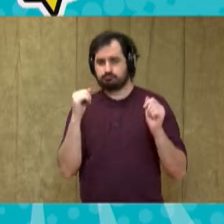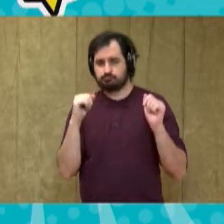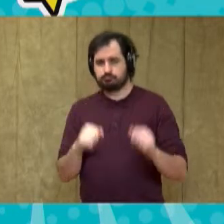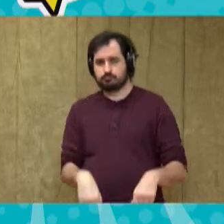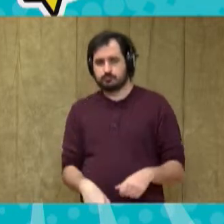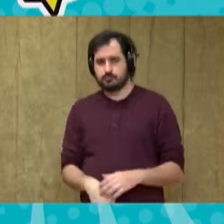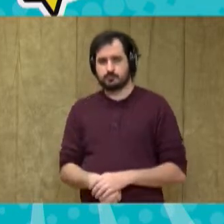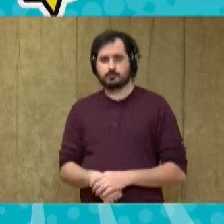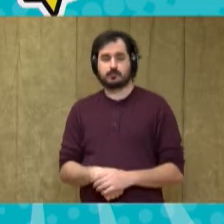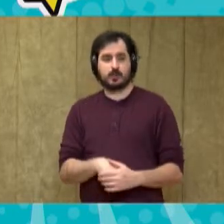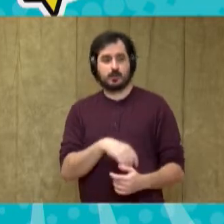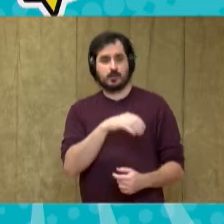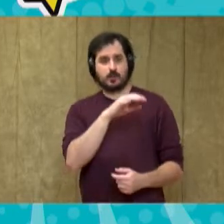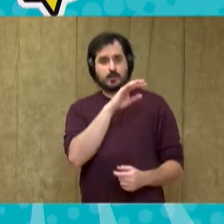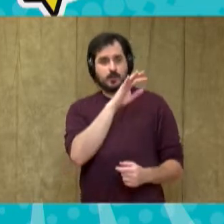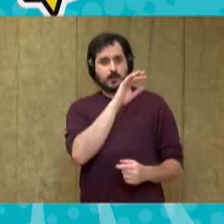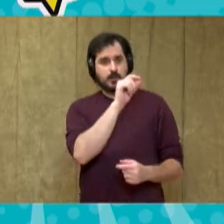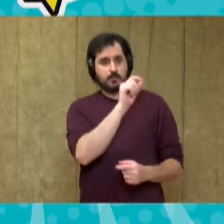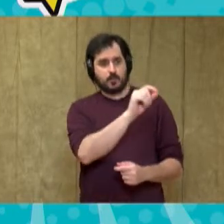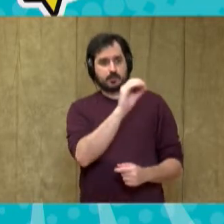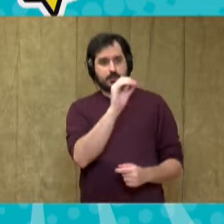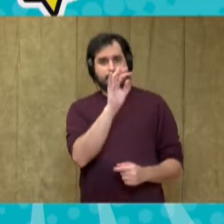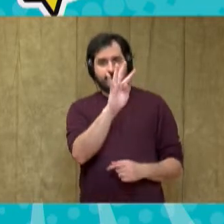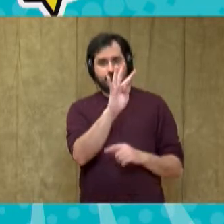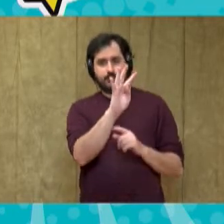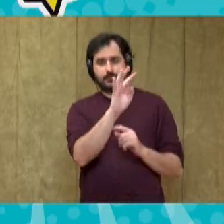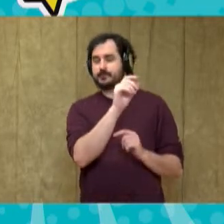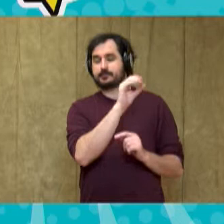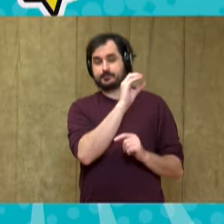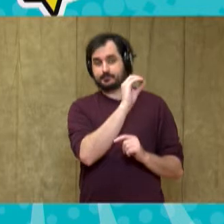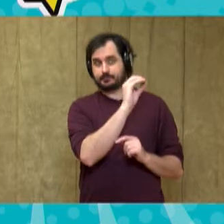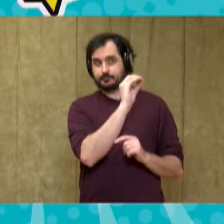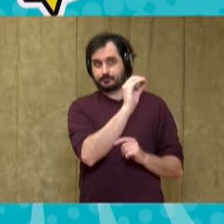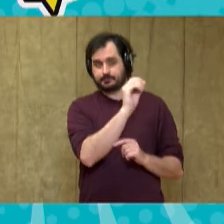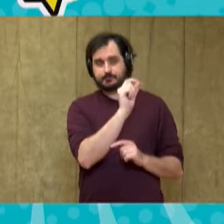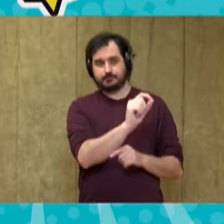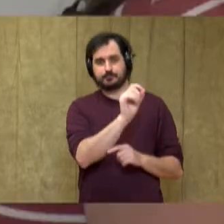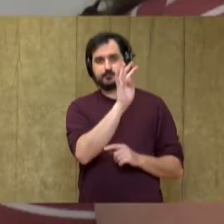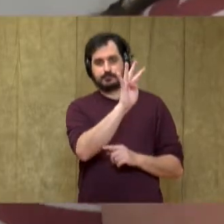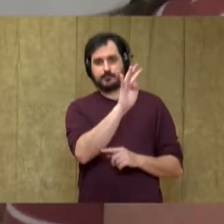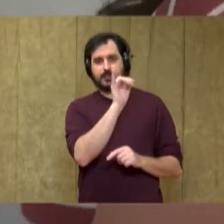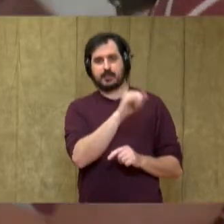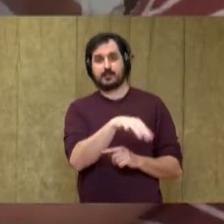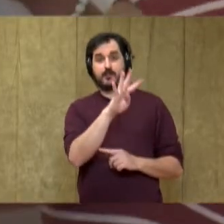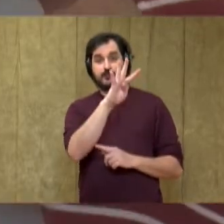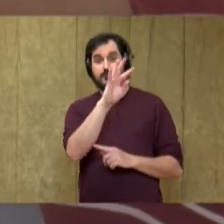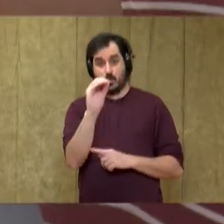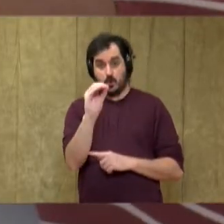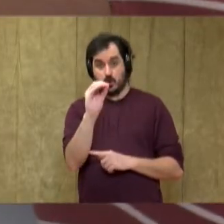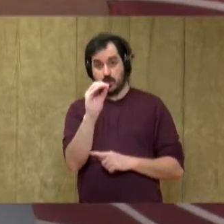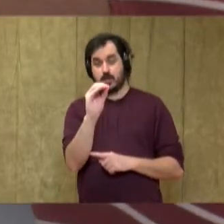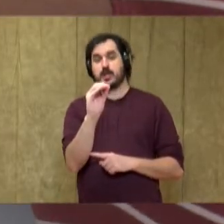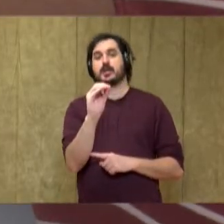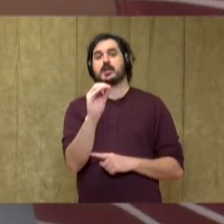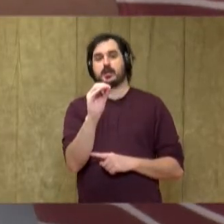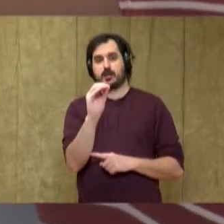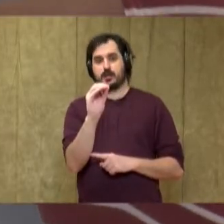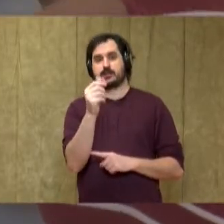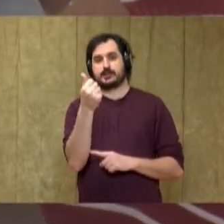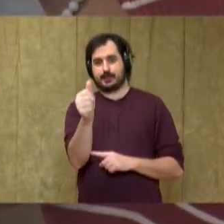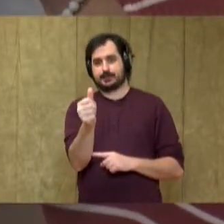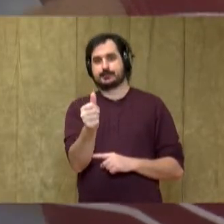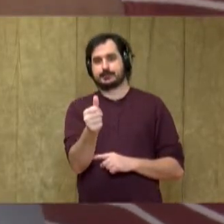how many hundredths? 40 hundredths. That would help us compare the numbers. Or you could also use your hundredths